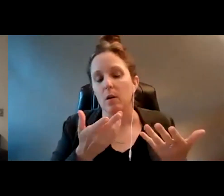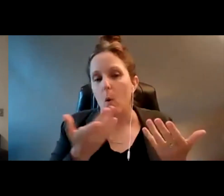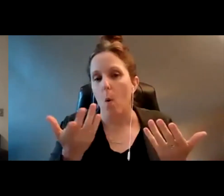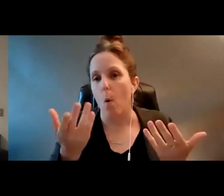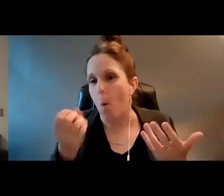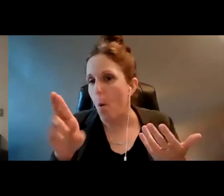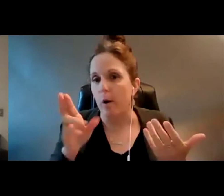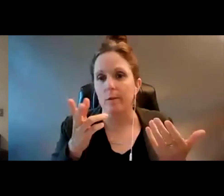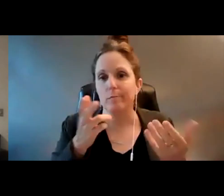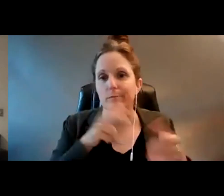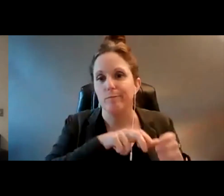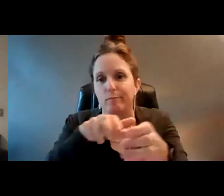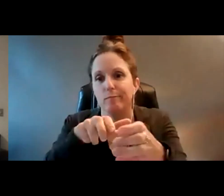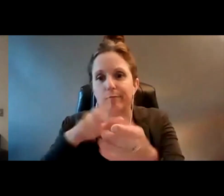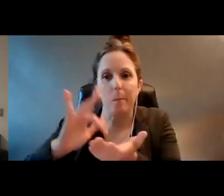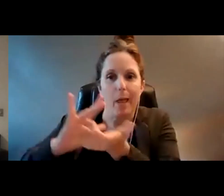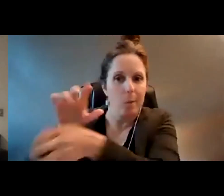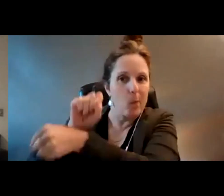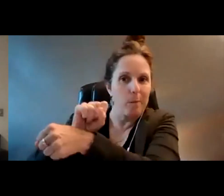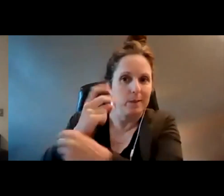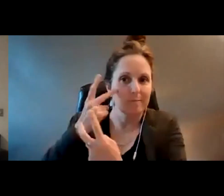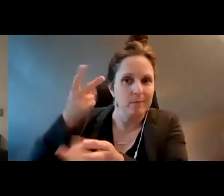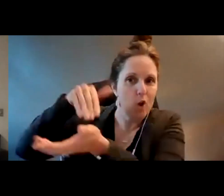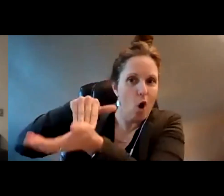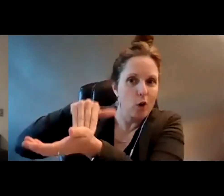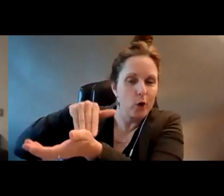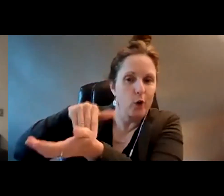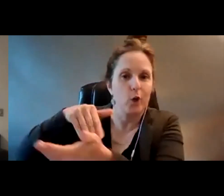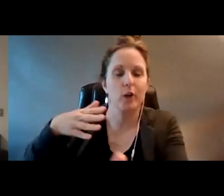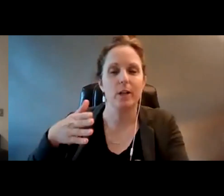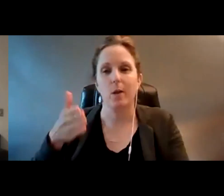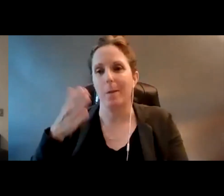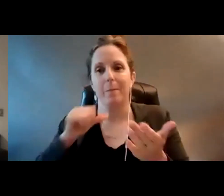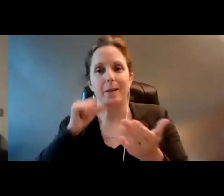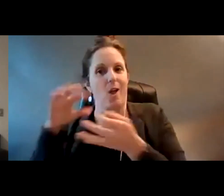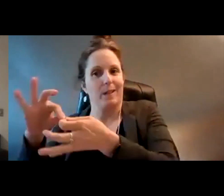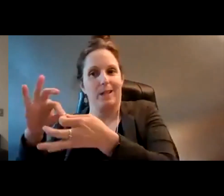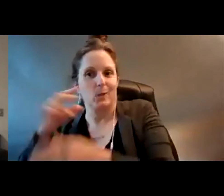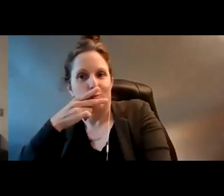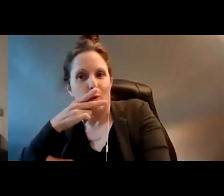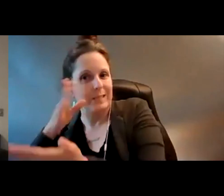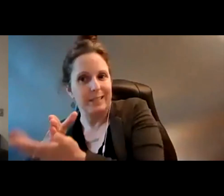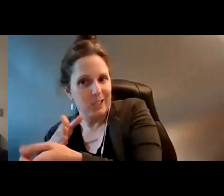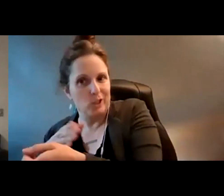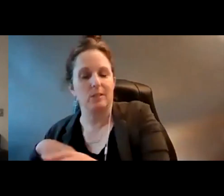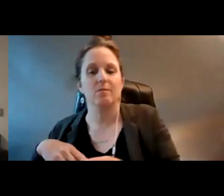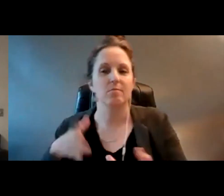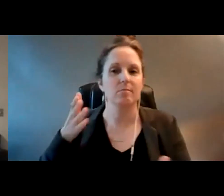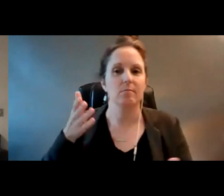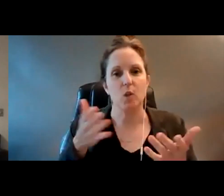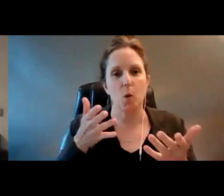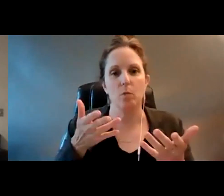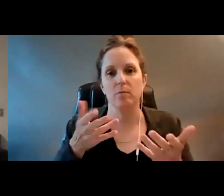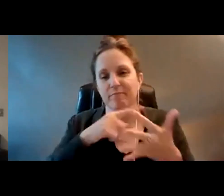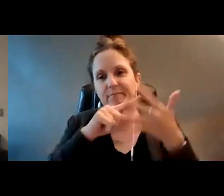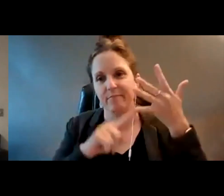given the latitude to work with patients on many things. So they might have given them rides to get groceries, or they might have given,